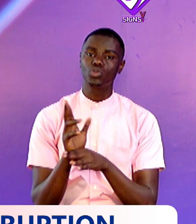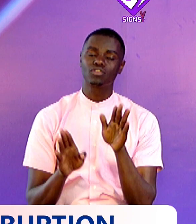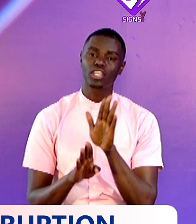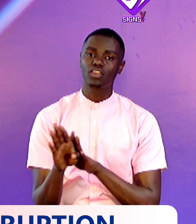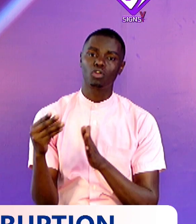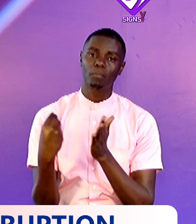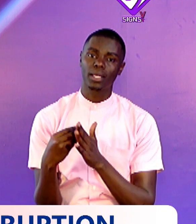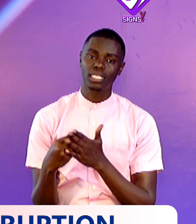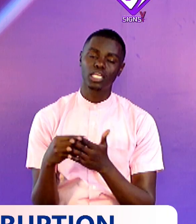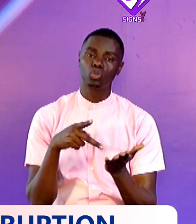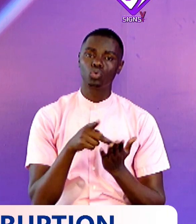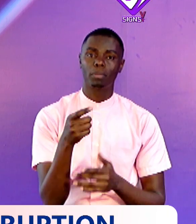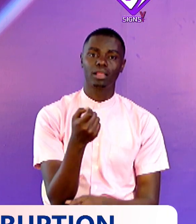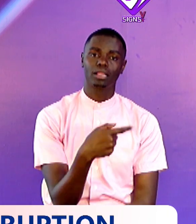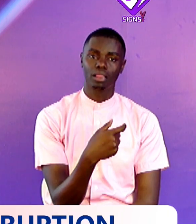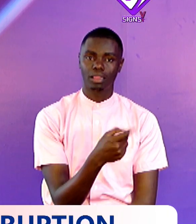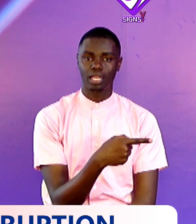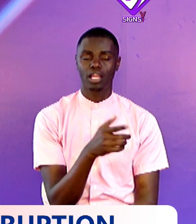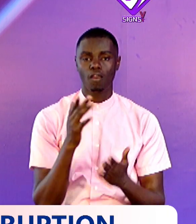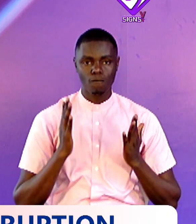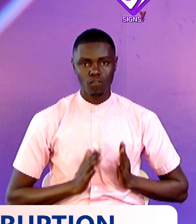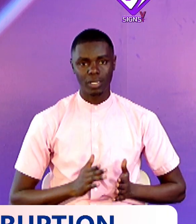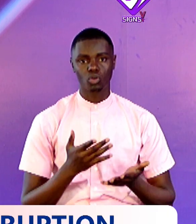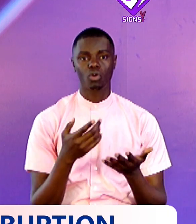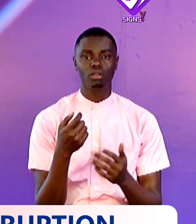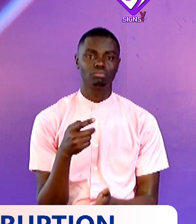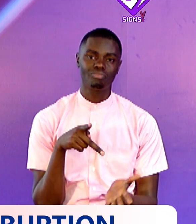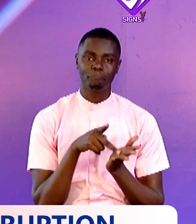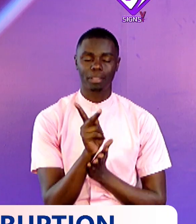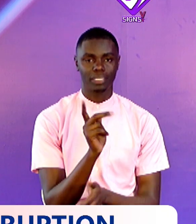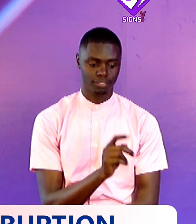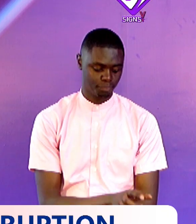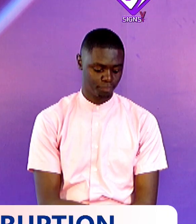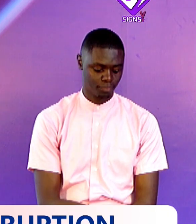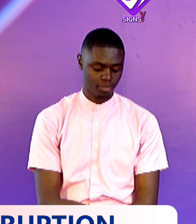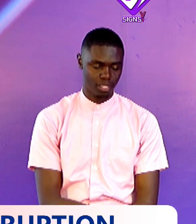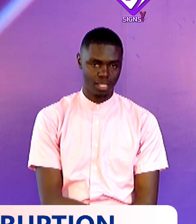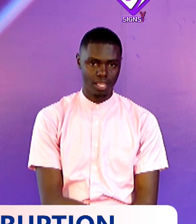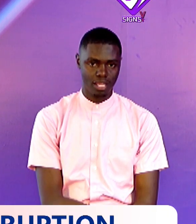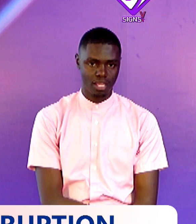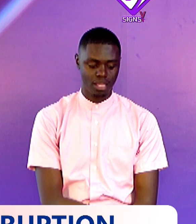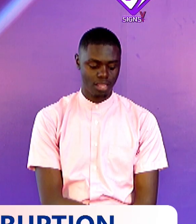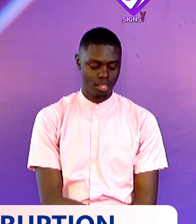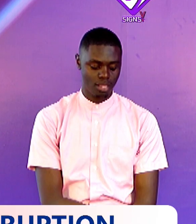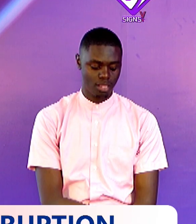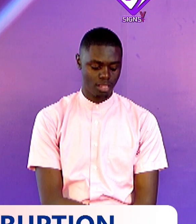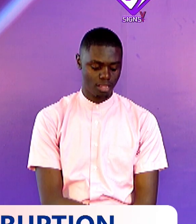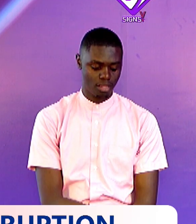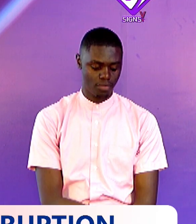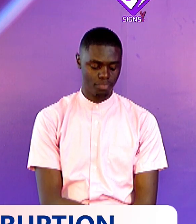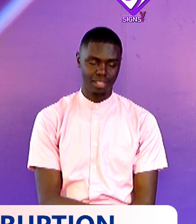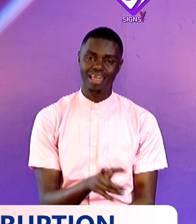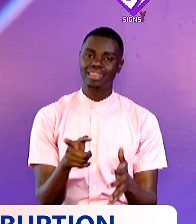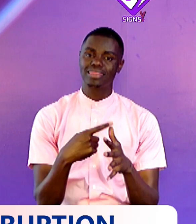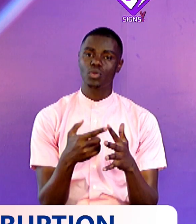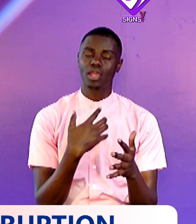what is personal. Yeah. Yes. So Then, that is where now the monies are swindled. yeah, and then there's the issue of pending